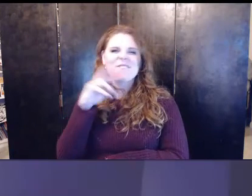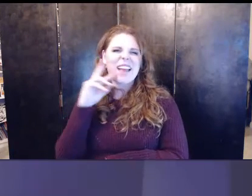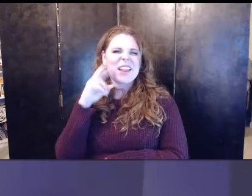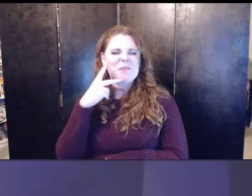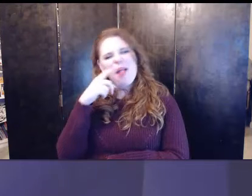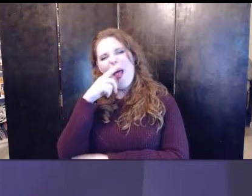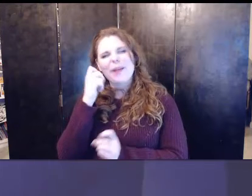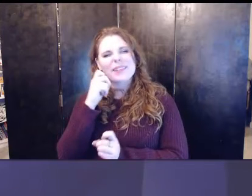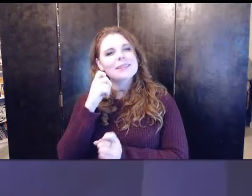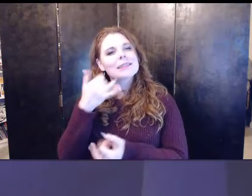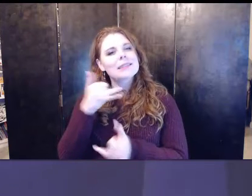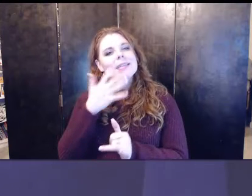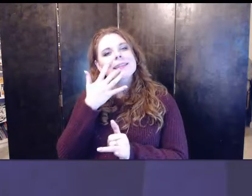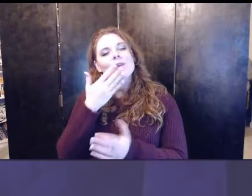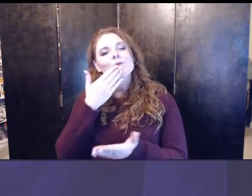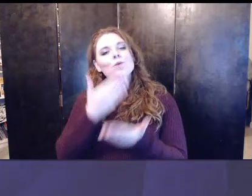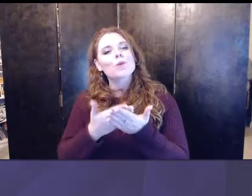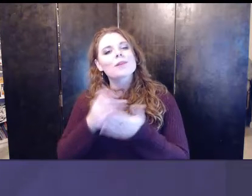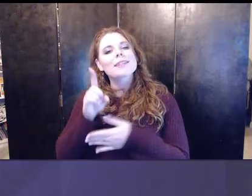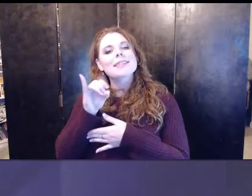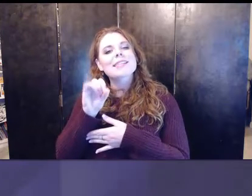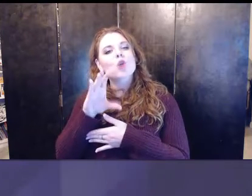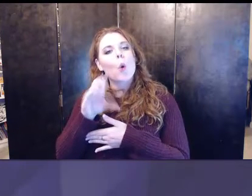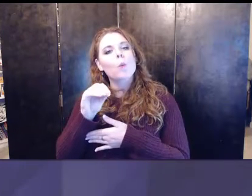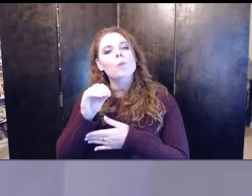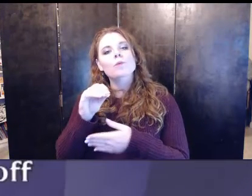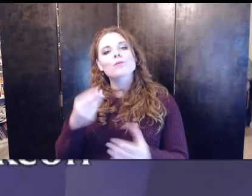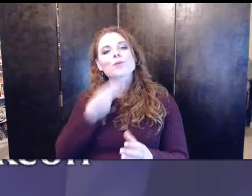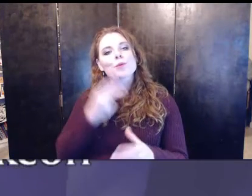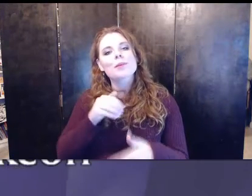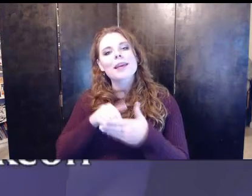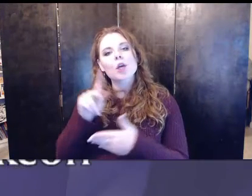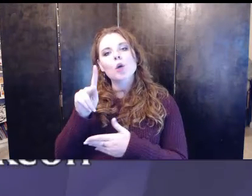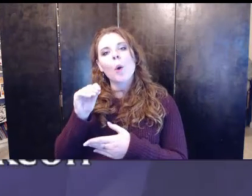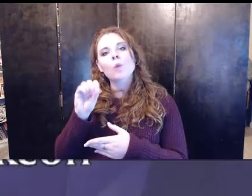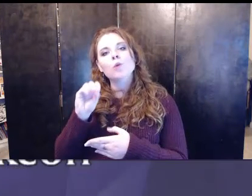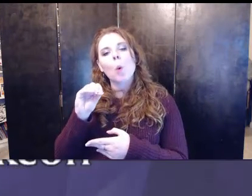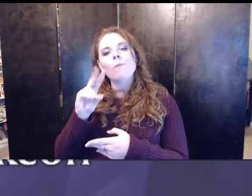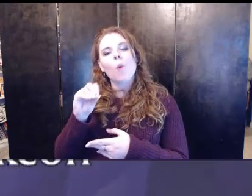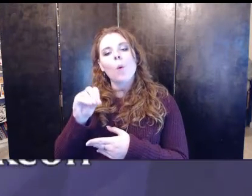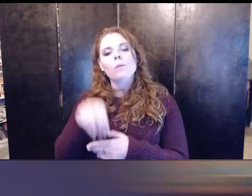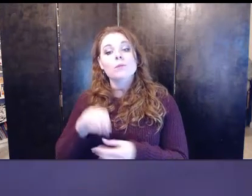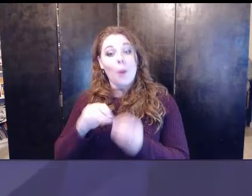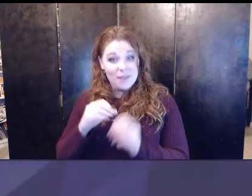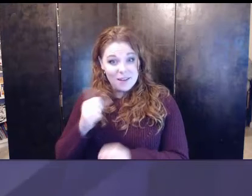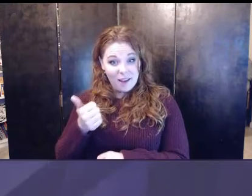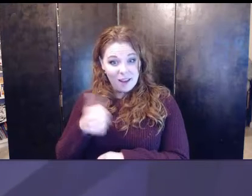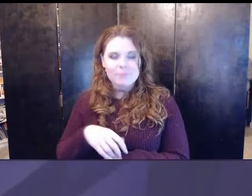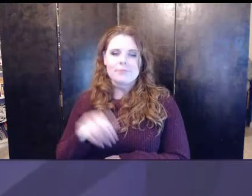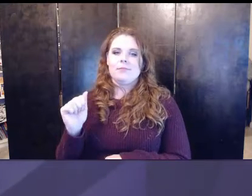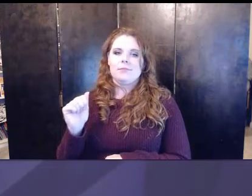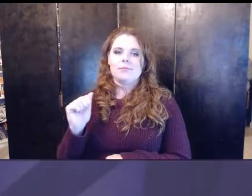vegetables make a tasty disco soup in Kosovo. And the answer to question 10 is